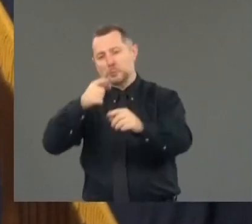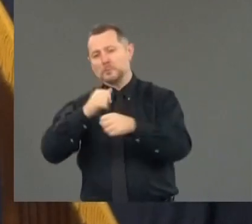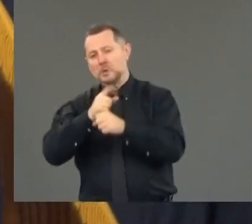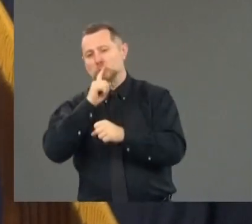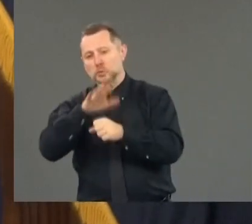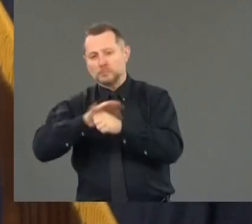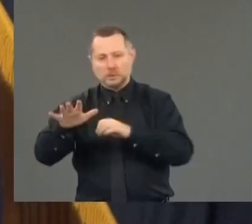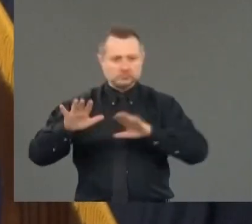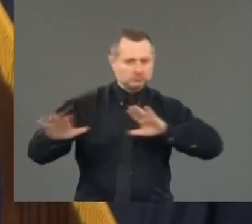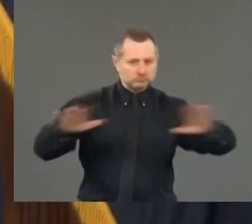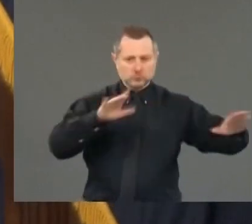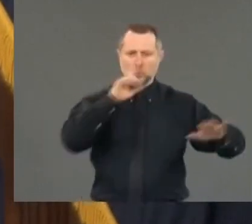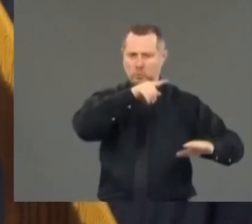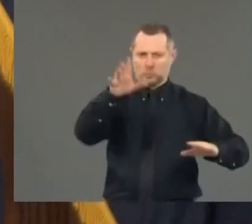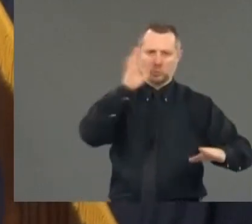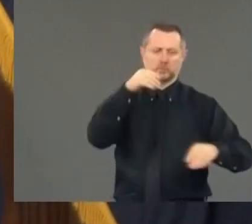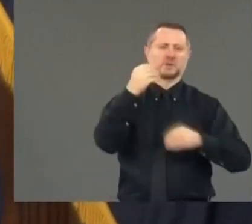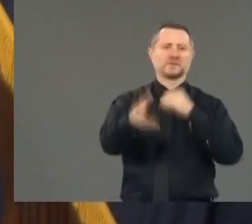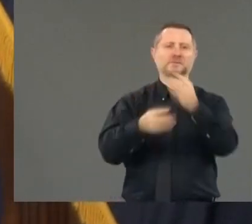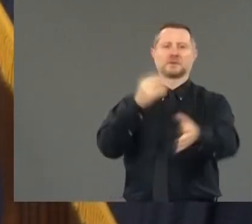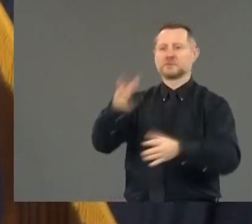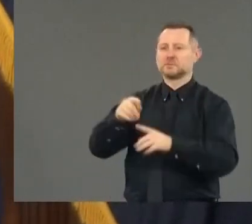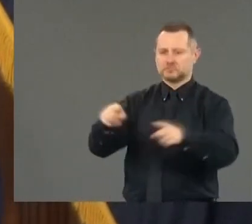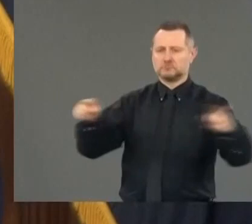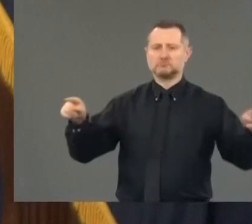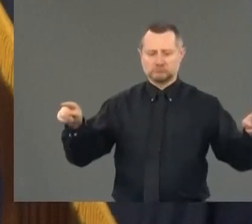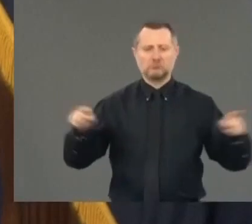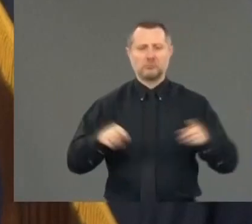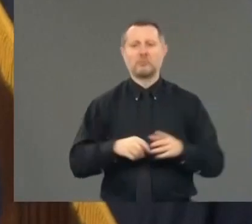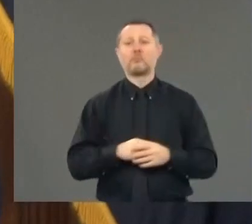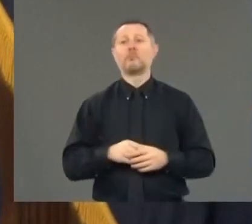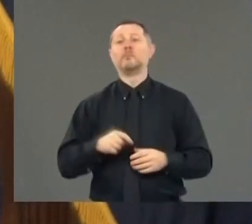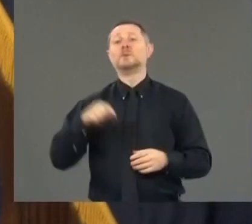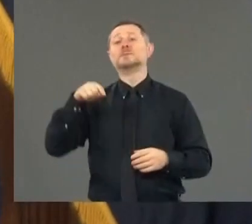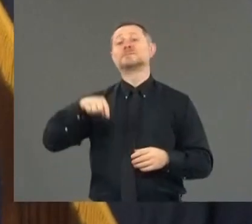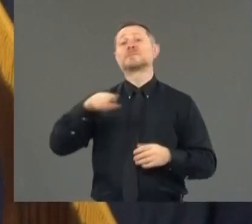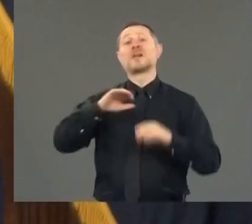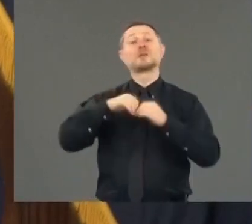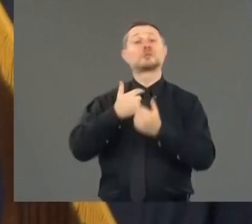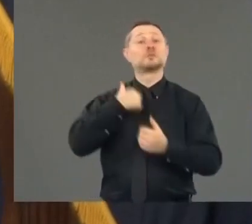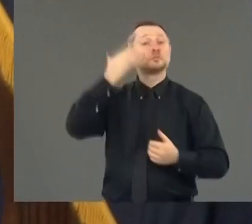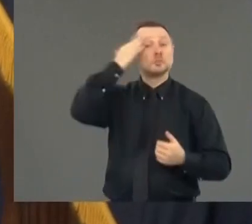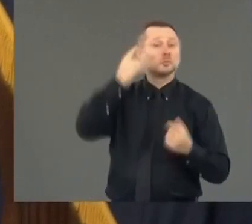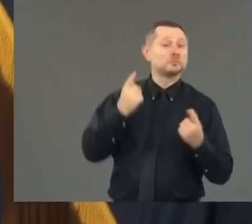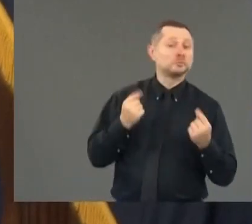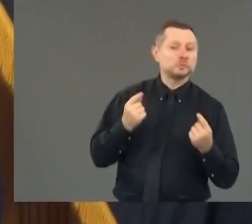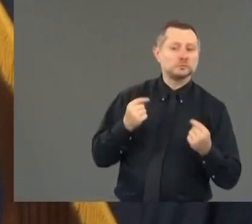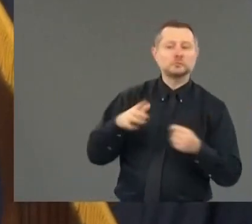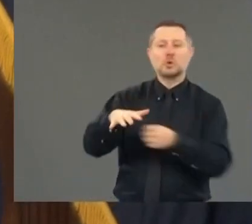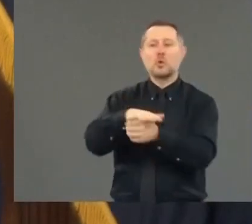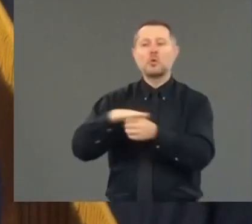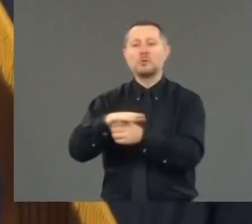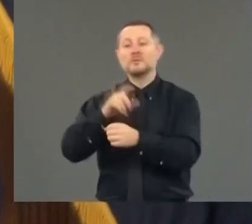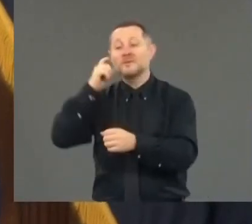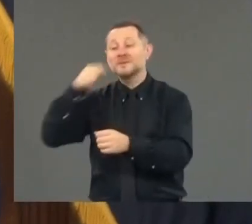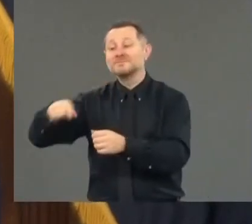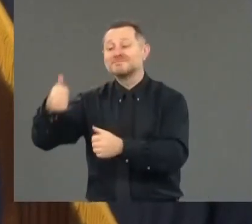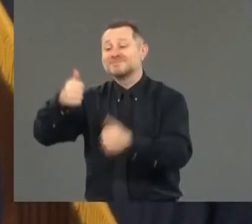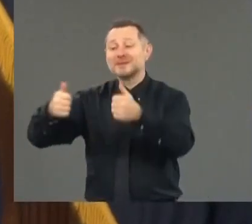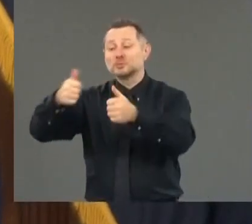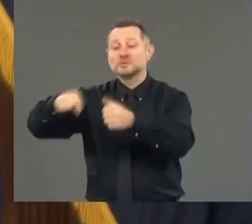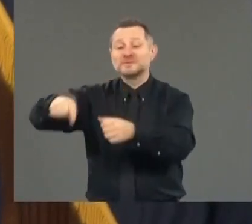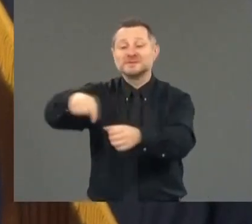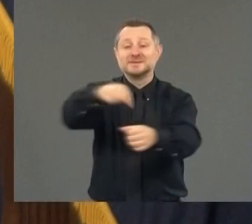every situation. And we take our clues from the local officials and